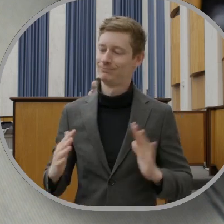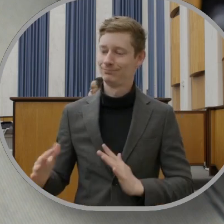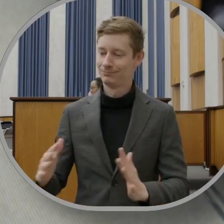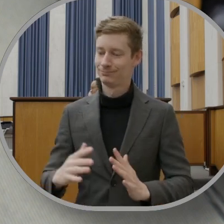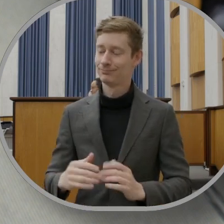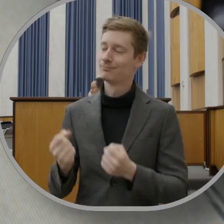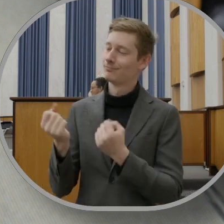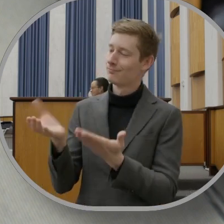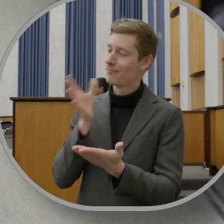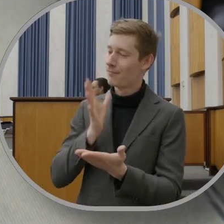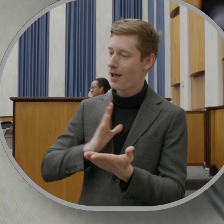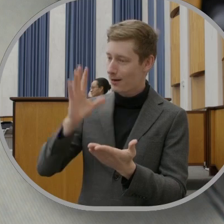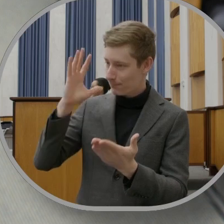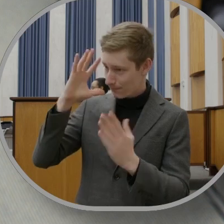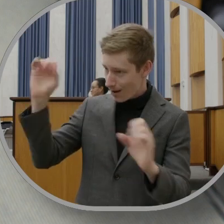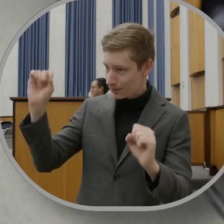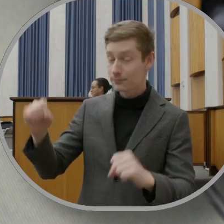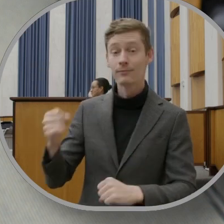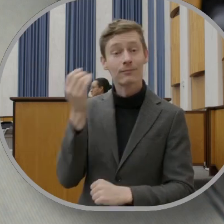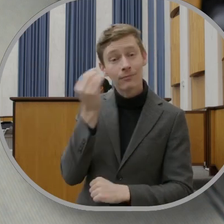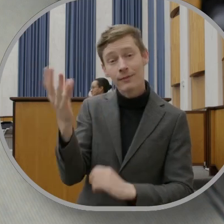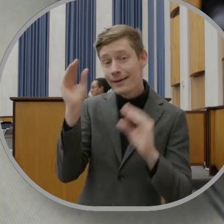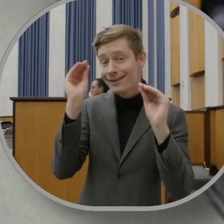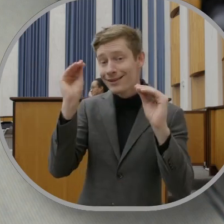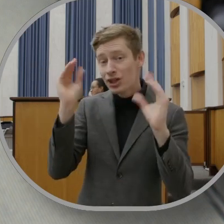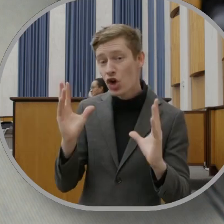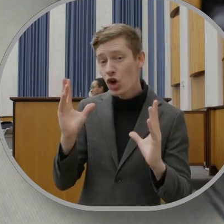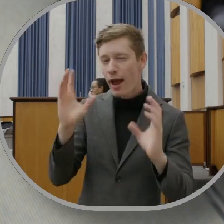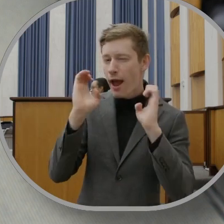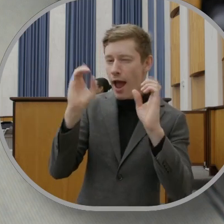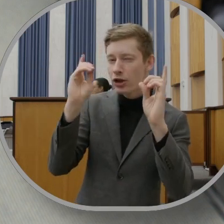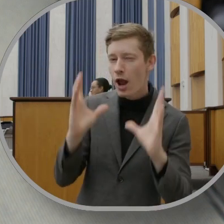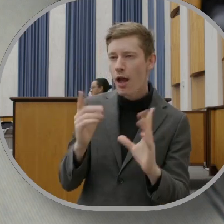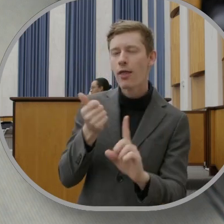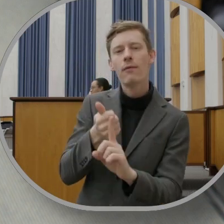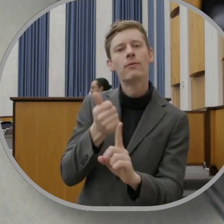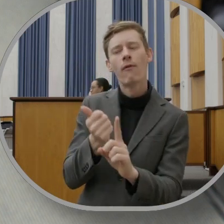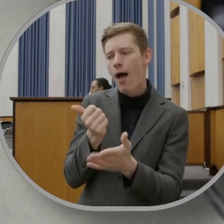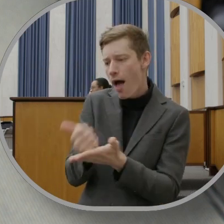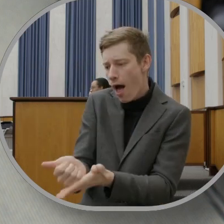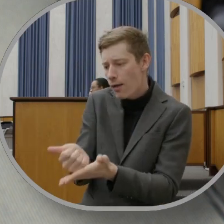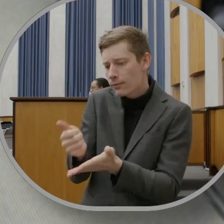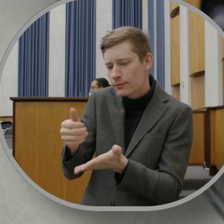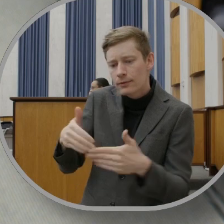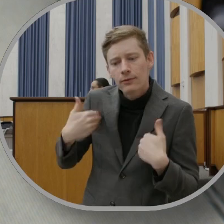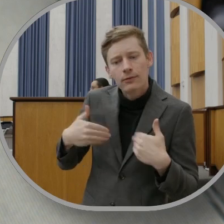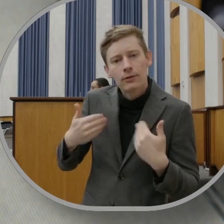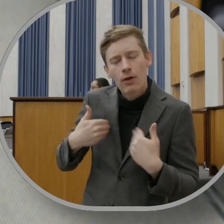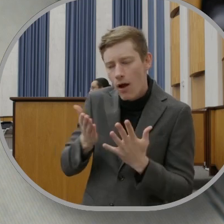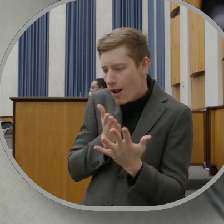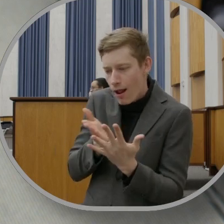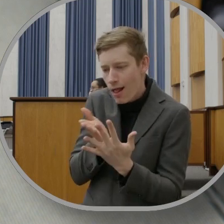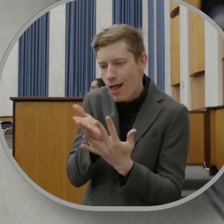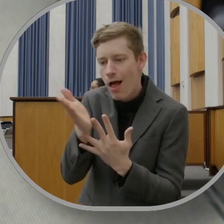Madam President, educators serve as the navigators of our children's educational journey. Therefore, they deserve